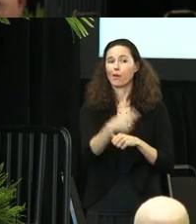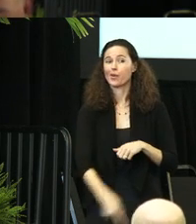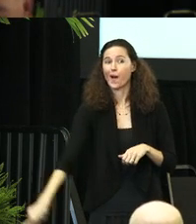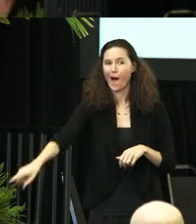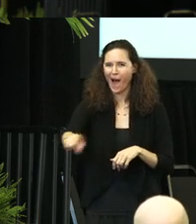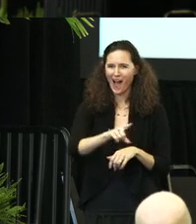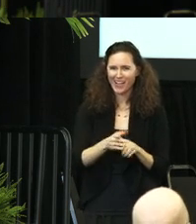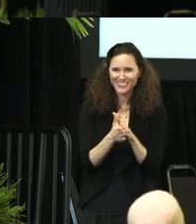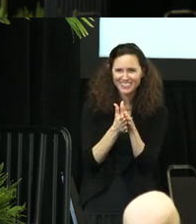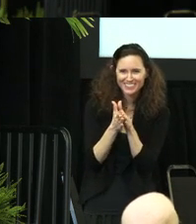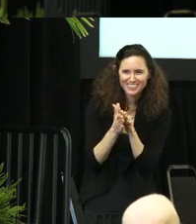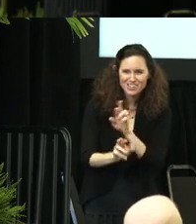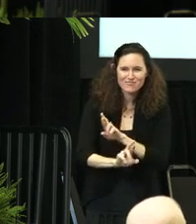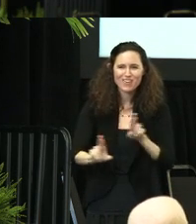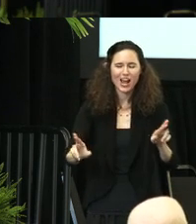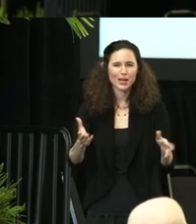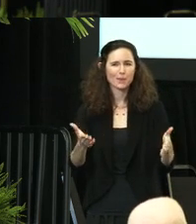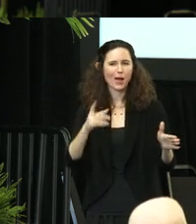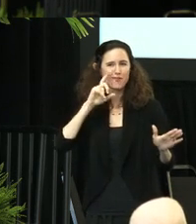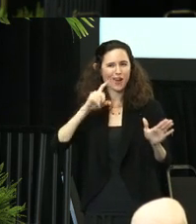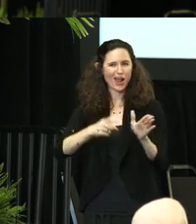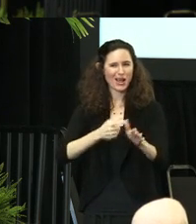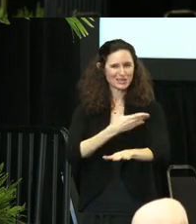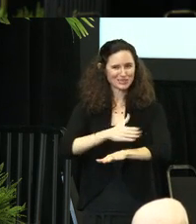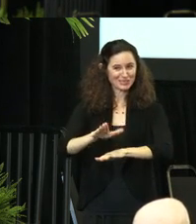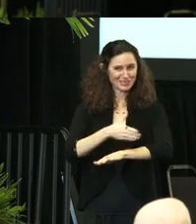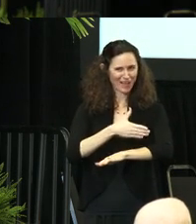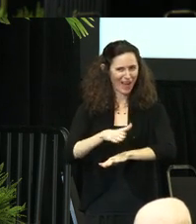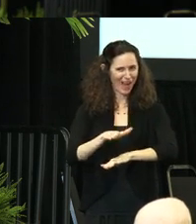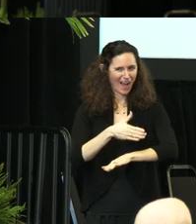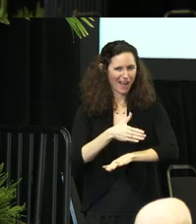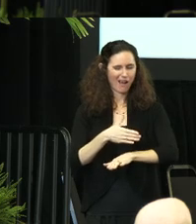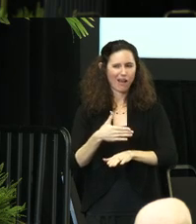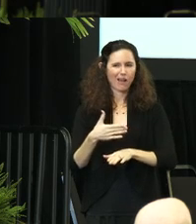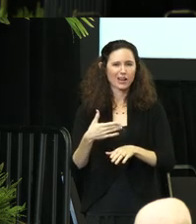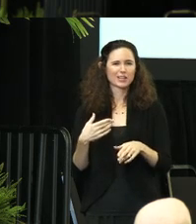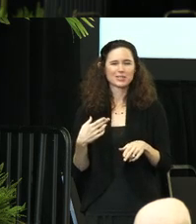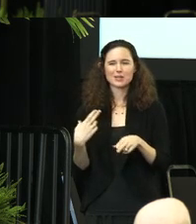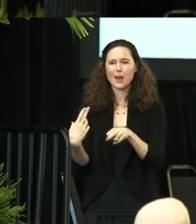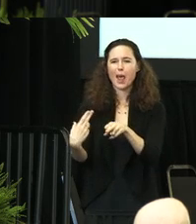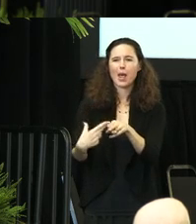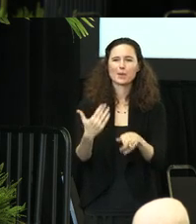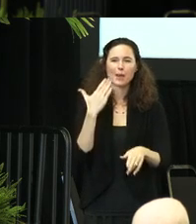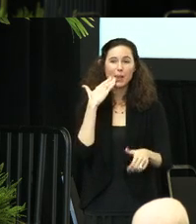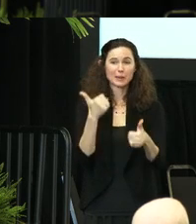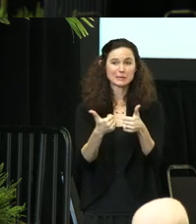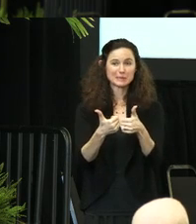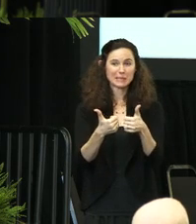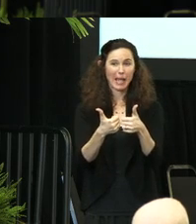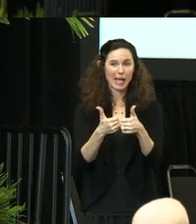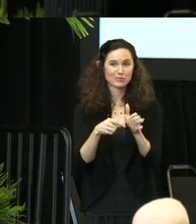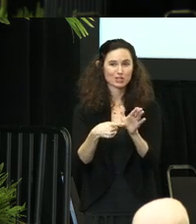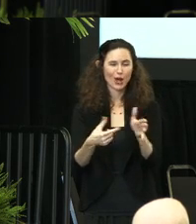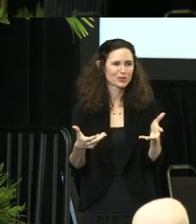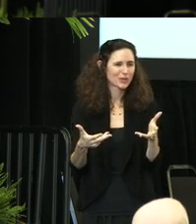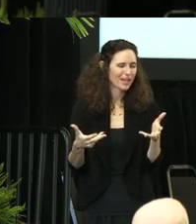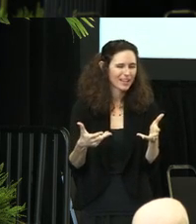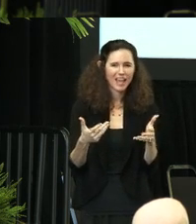You might have recognized that song. Anybody want to name what game show that came from? Who thinks they know?